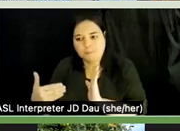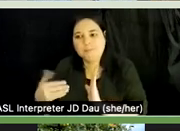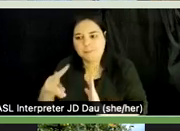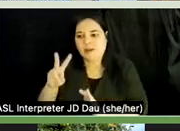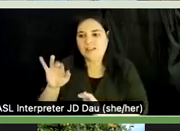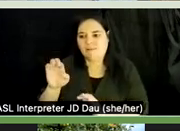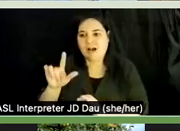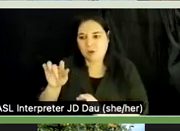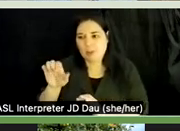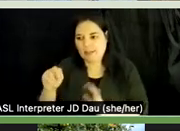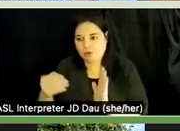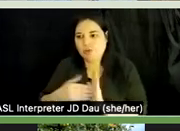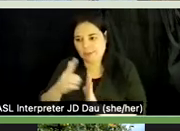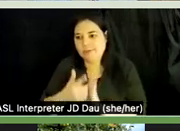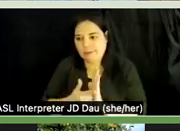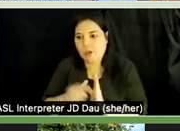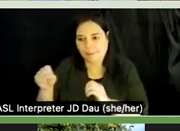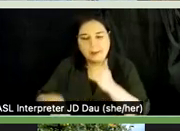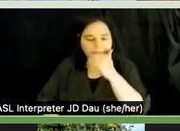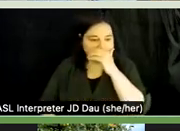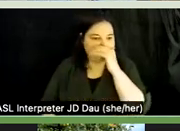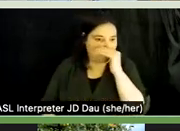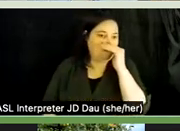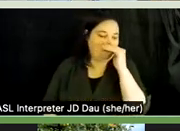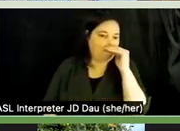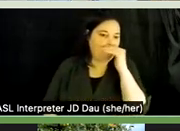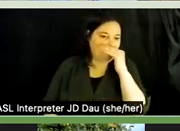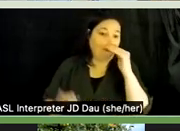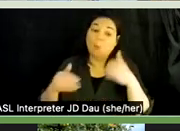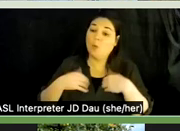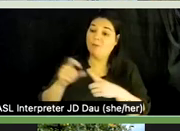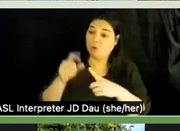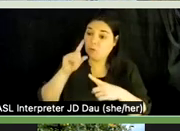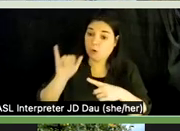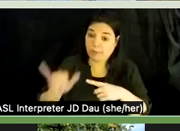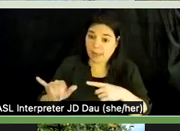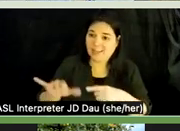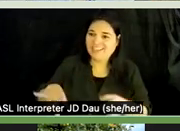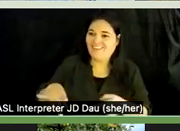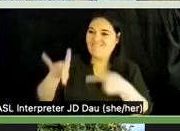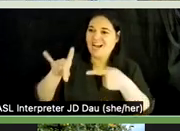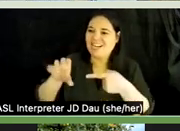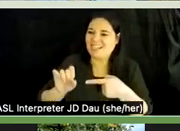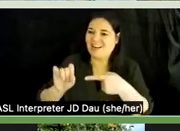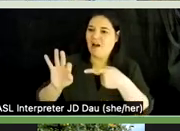housing law. And that in the term for that is a finding of probable cause.